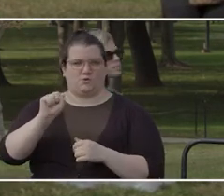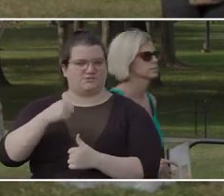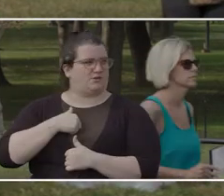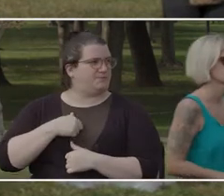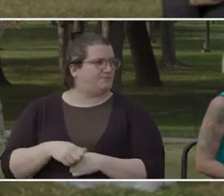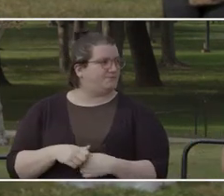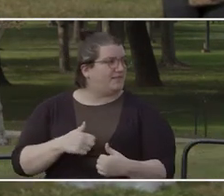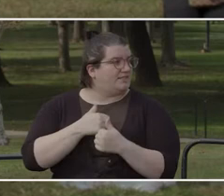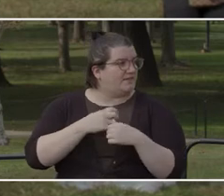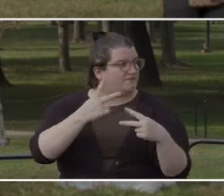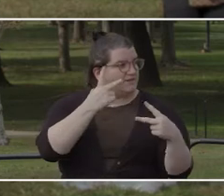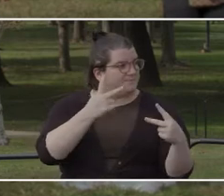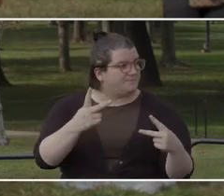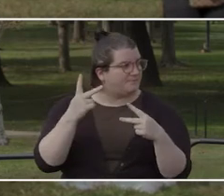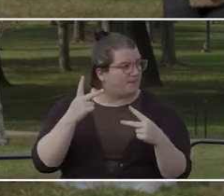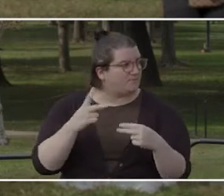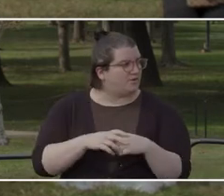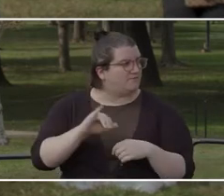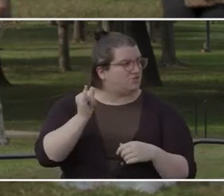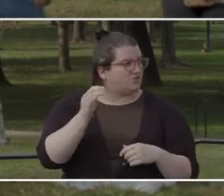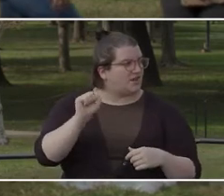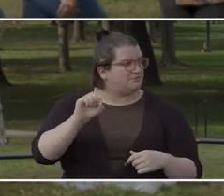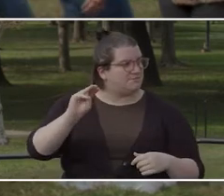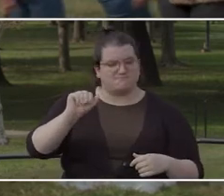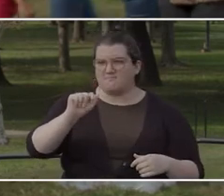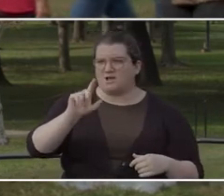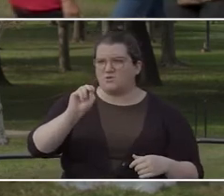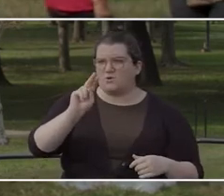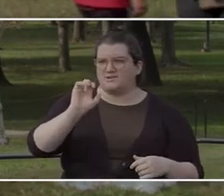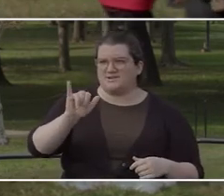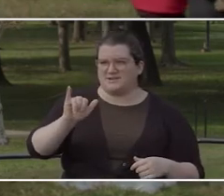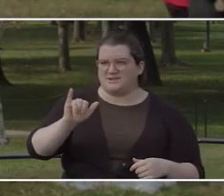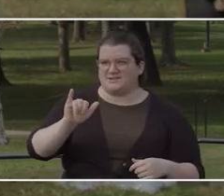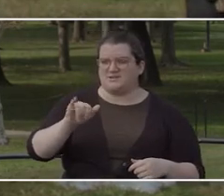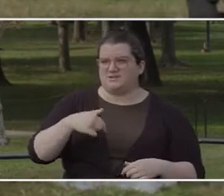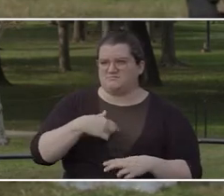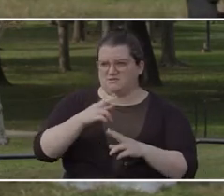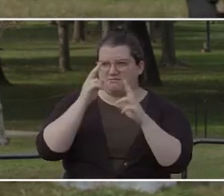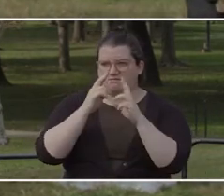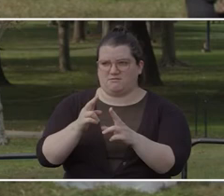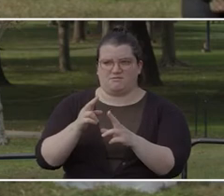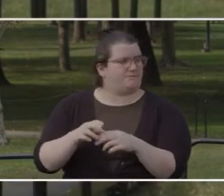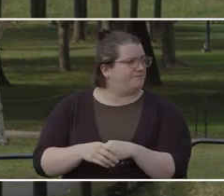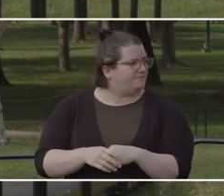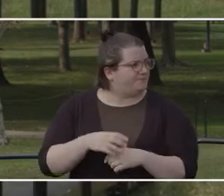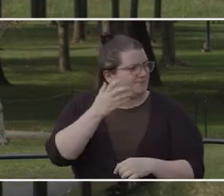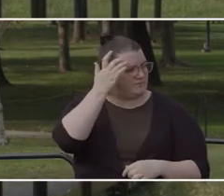In loving memory of James Maloney, we honor our brother.